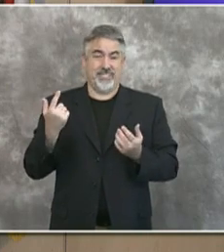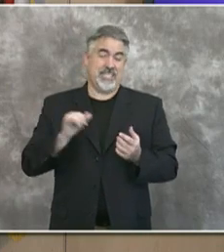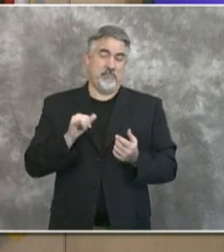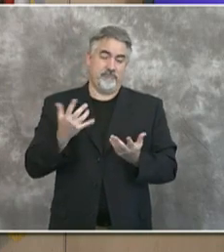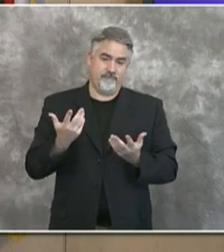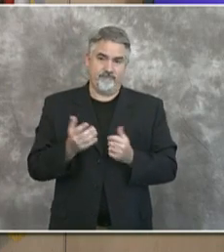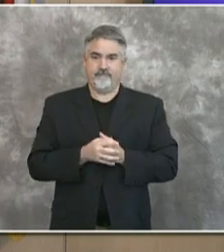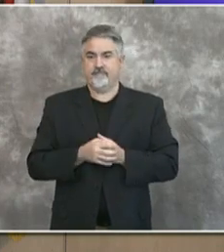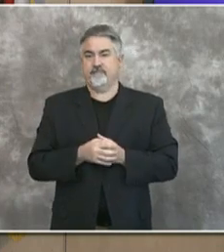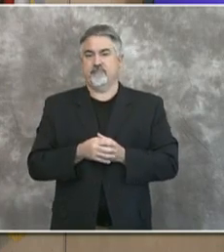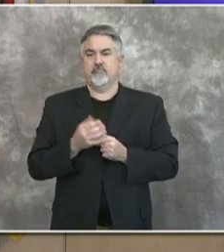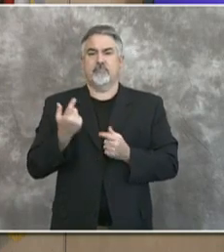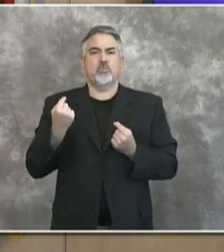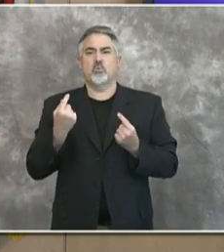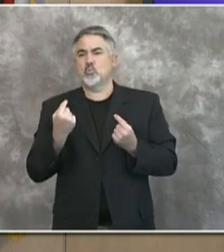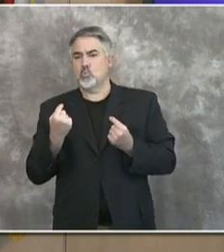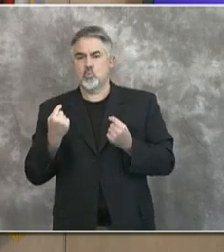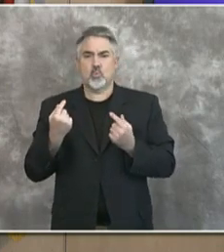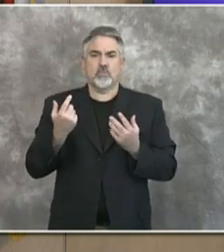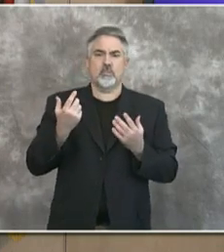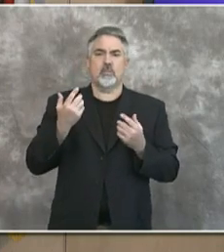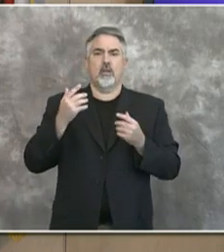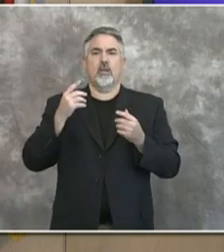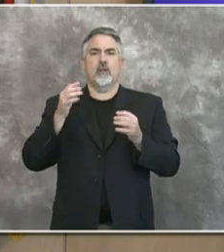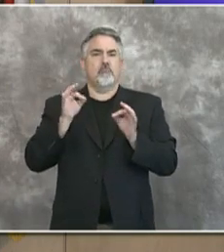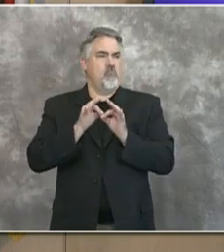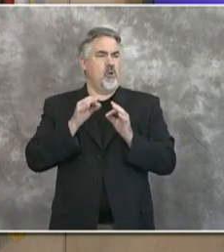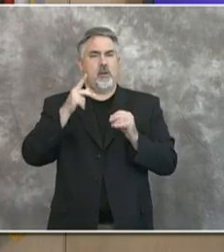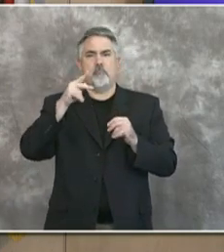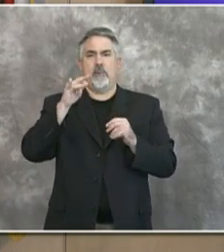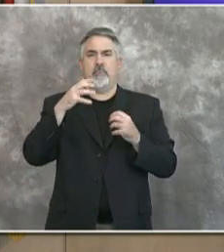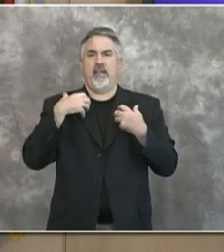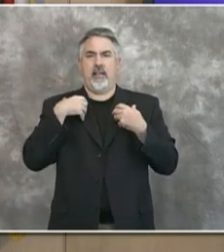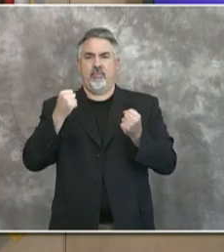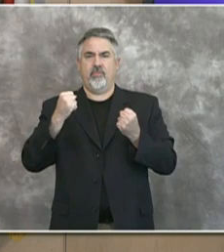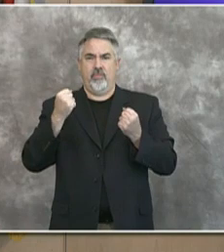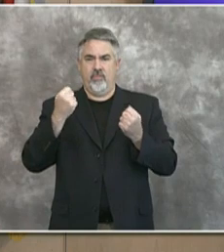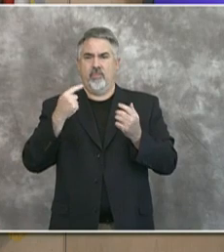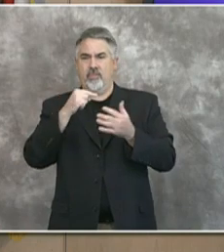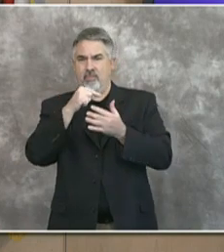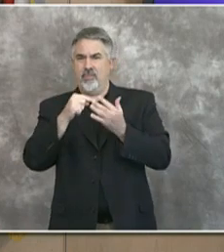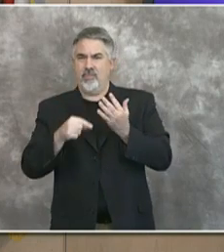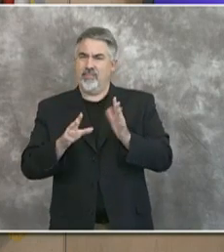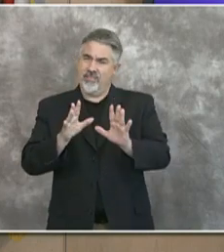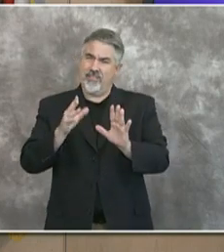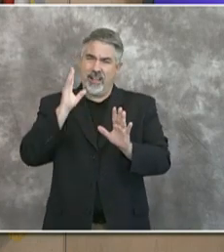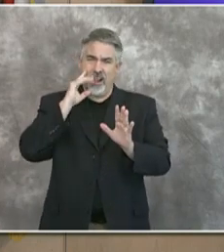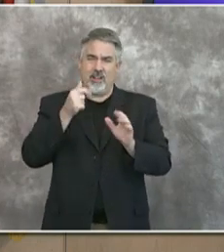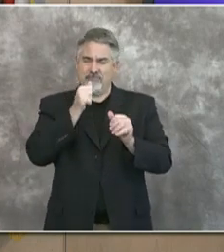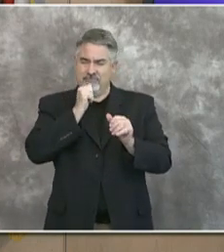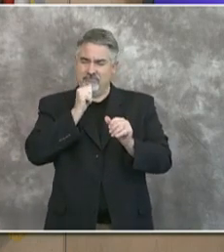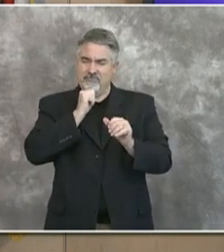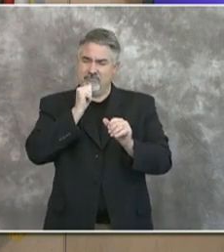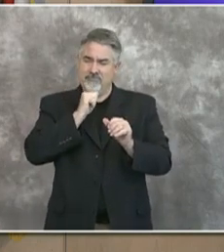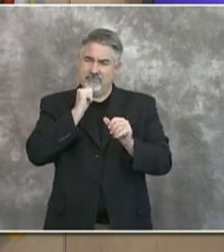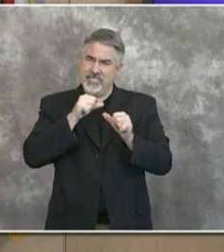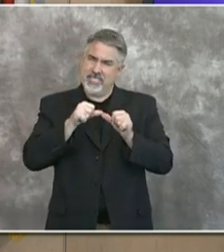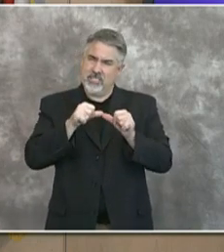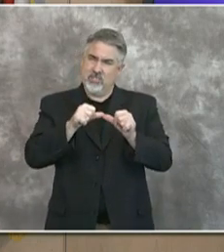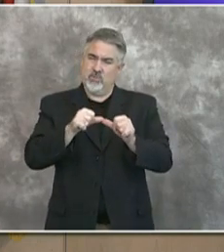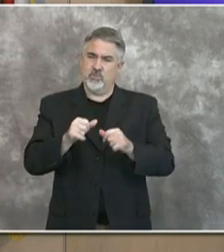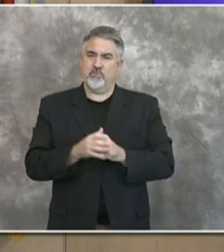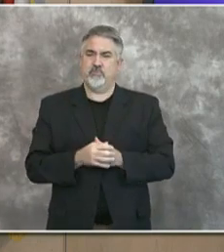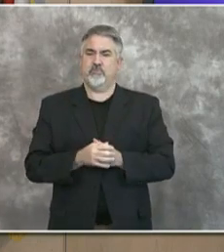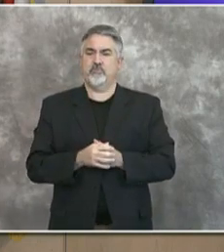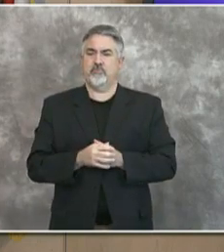increase our public health. And so, again, continue to hold firm with us, continue to work, continue to see through the month of April, and know that